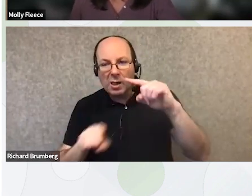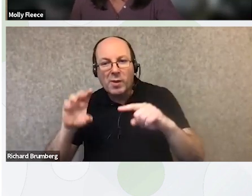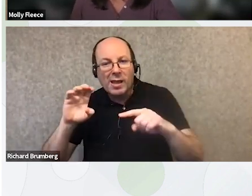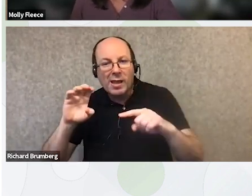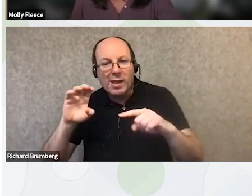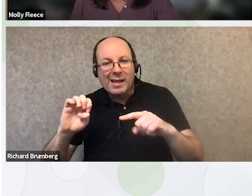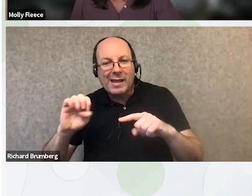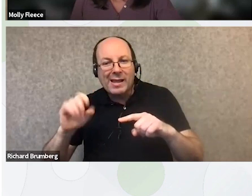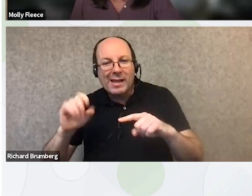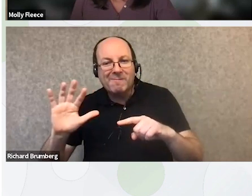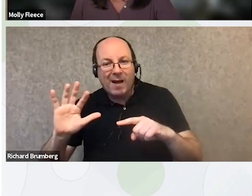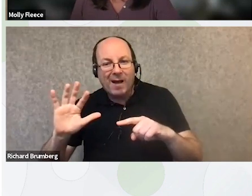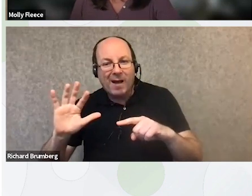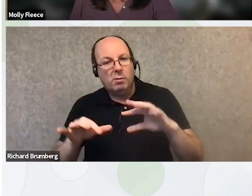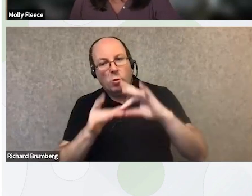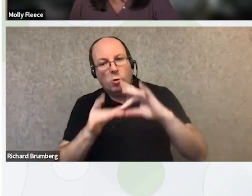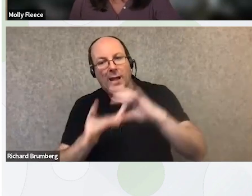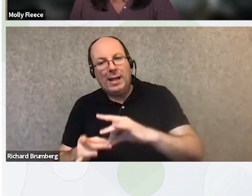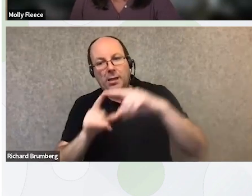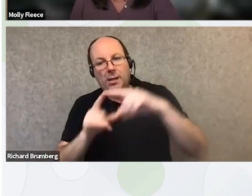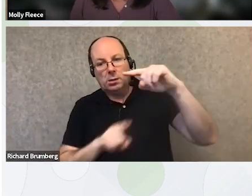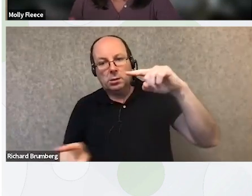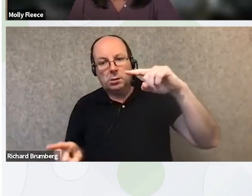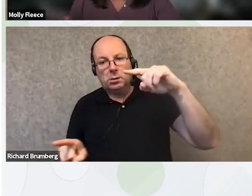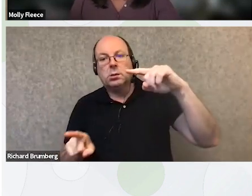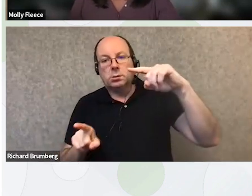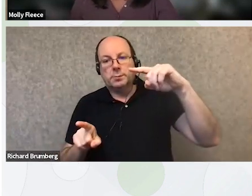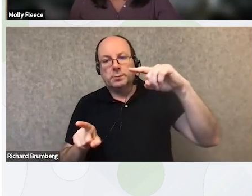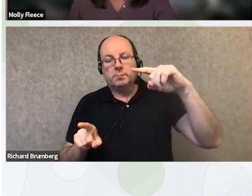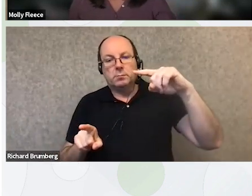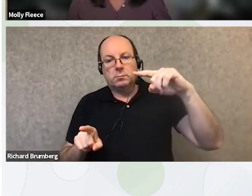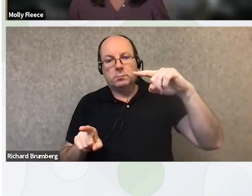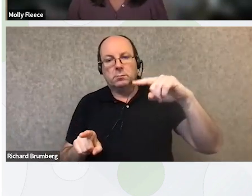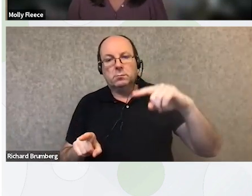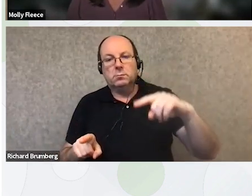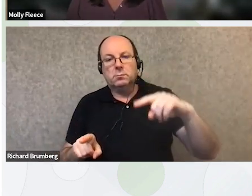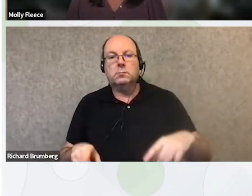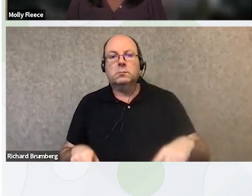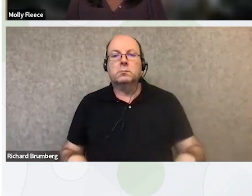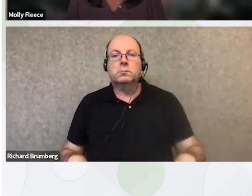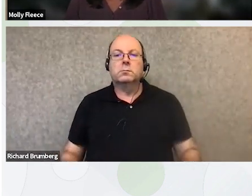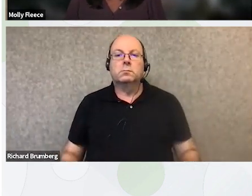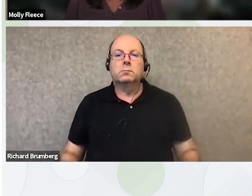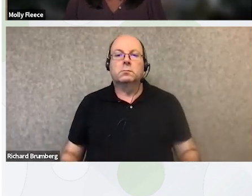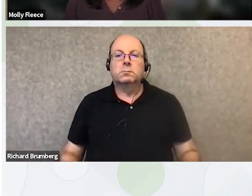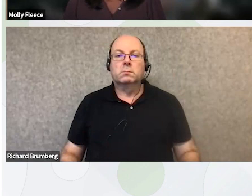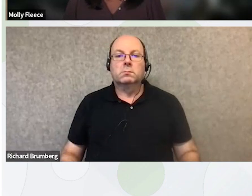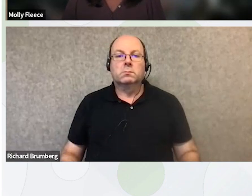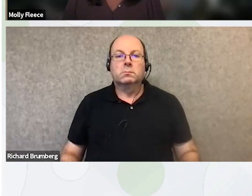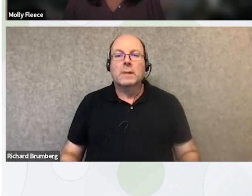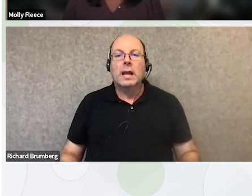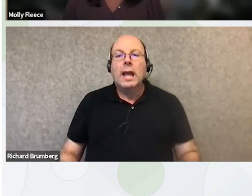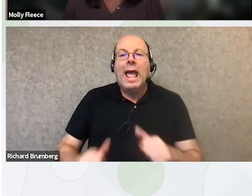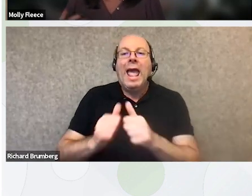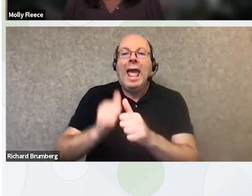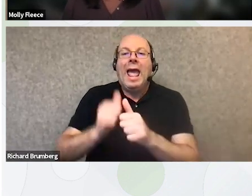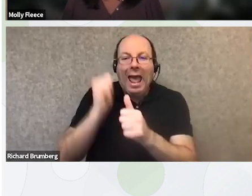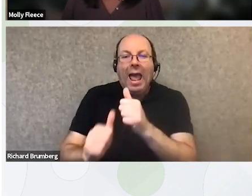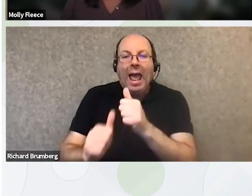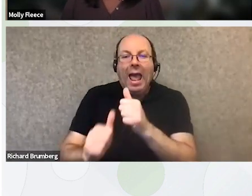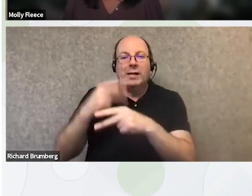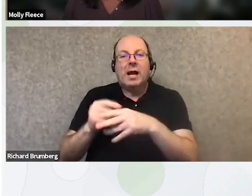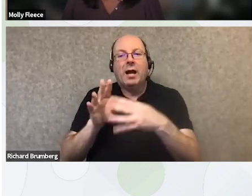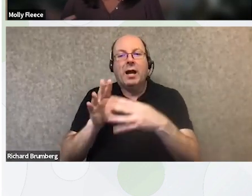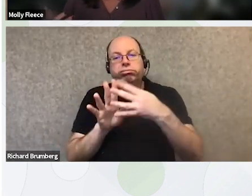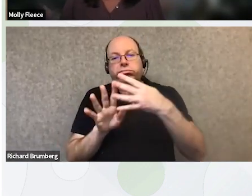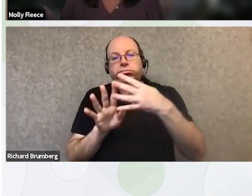first slide. And so, whereas it's impossible to truly match each new vaccine with these variants because of the speed and the rapidity